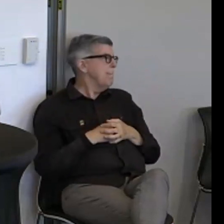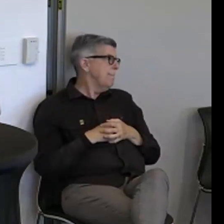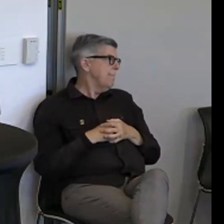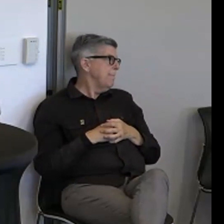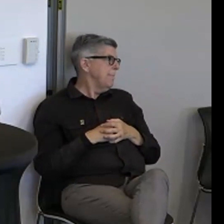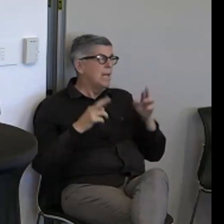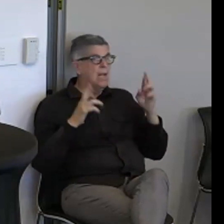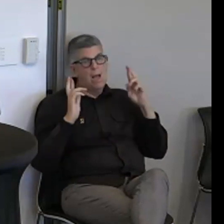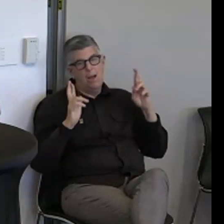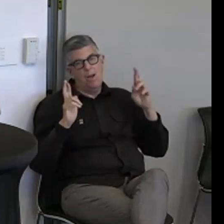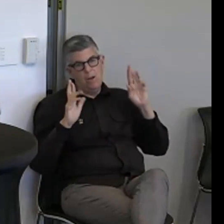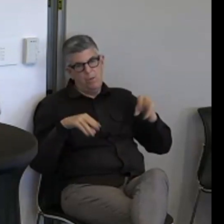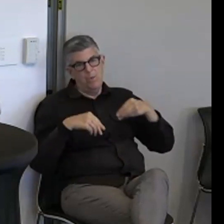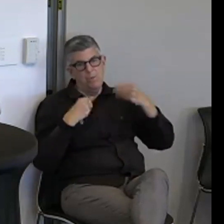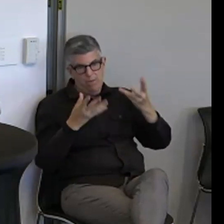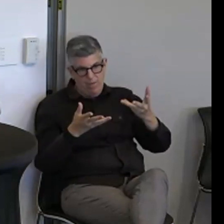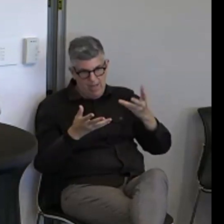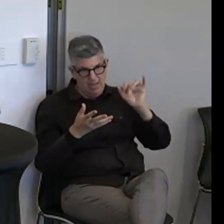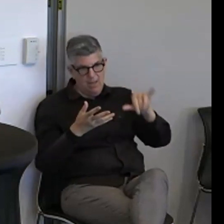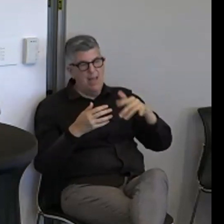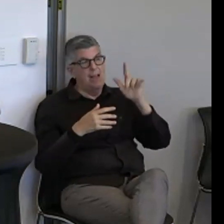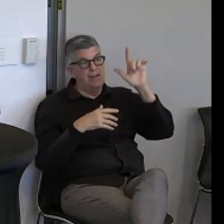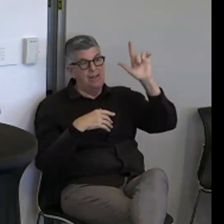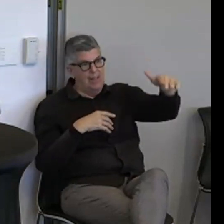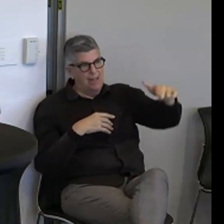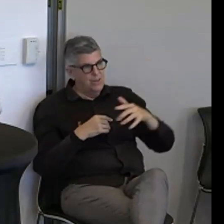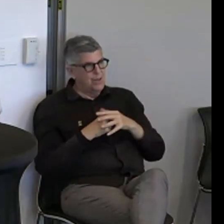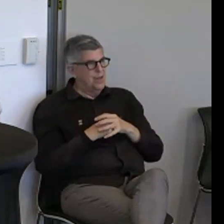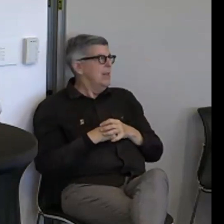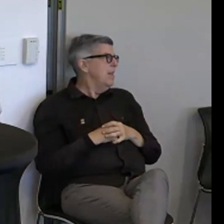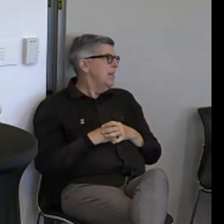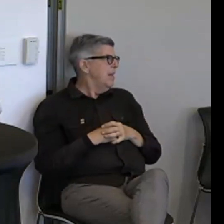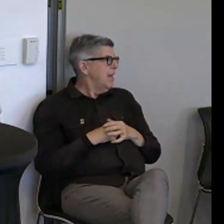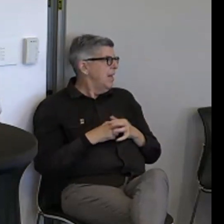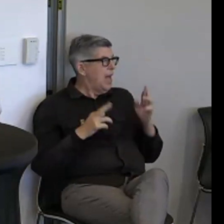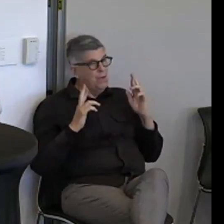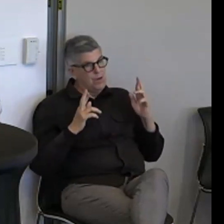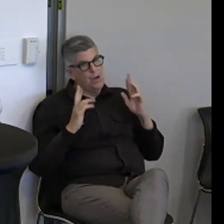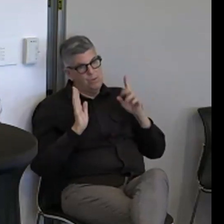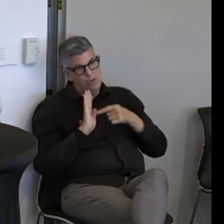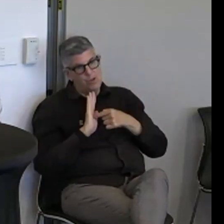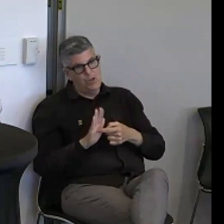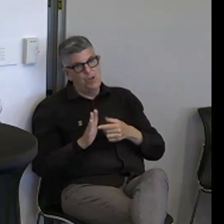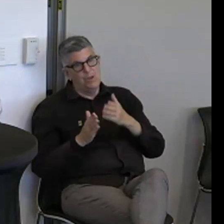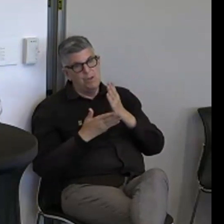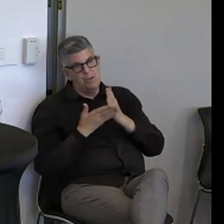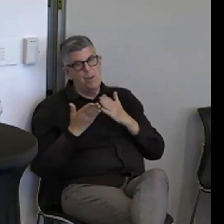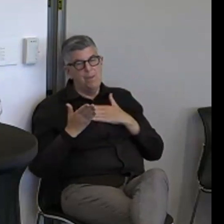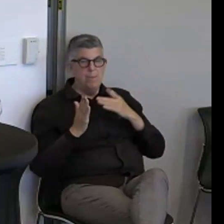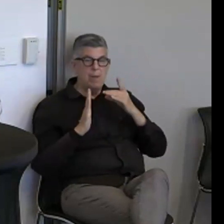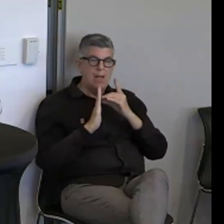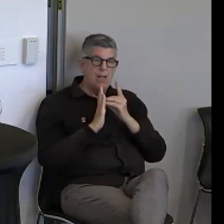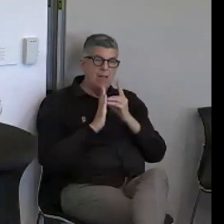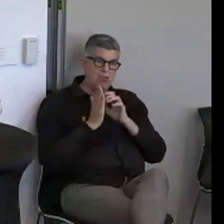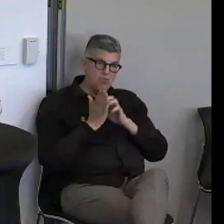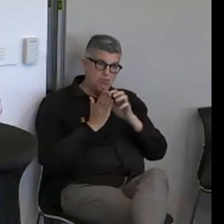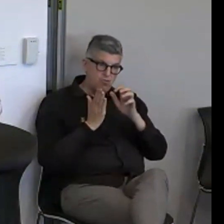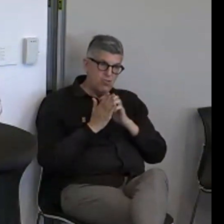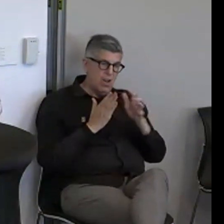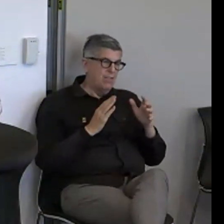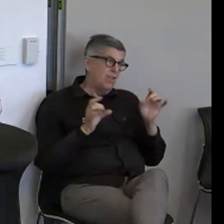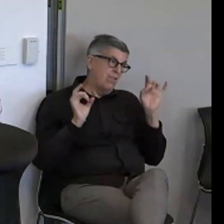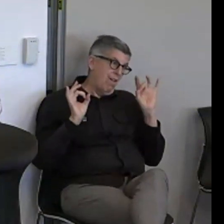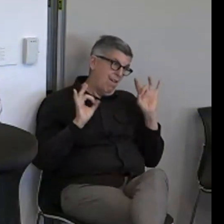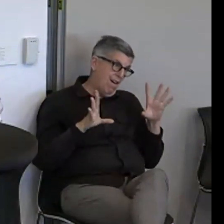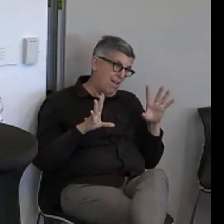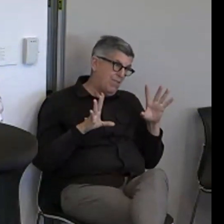be able to give you all that. I would love to show some people some of my drafts if you all would like. It is terrible though, and that's why I